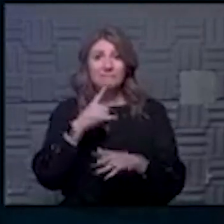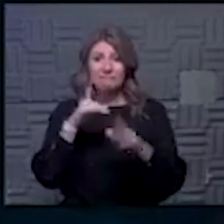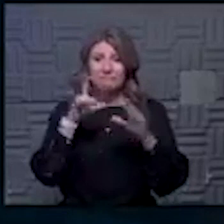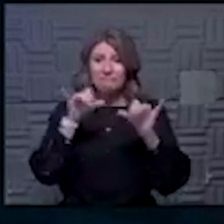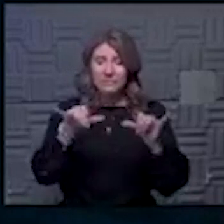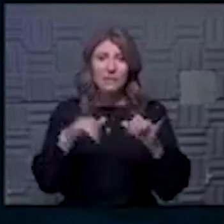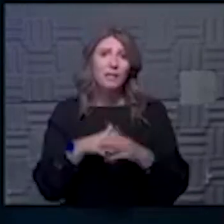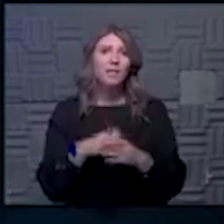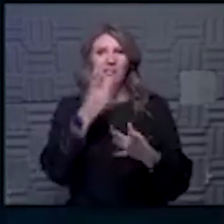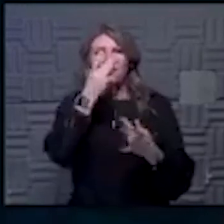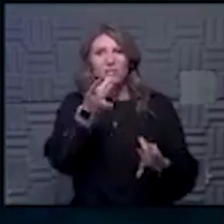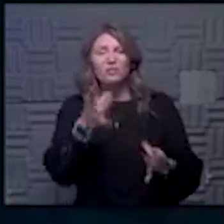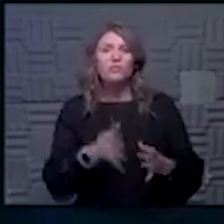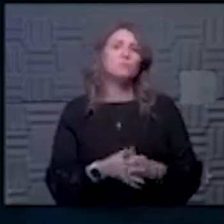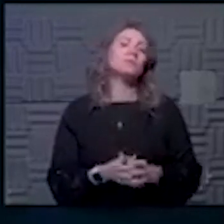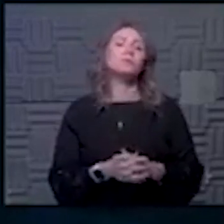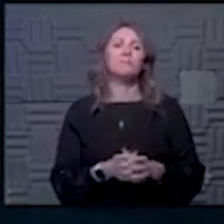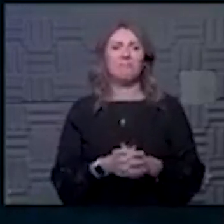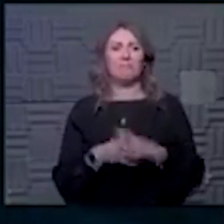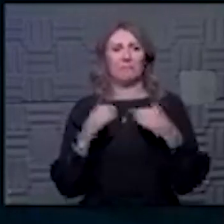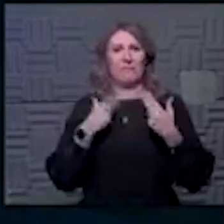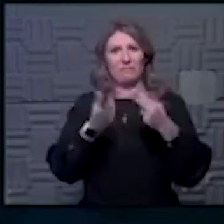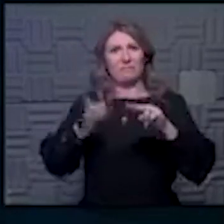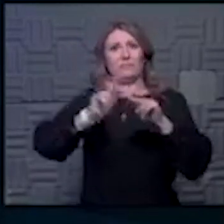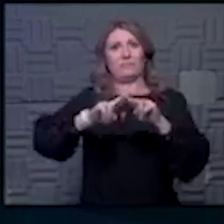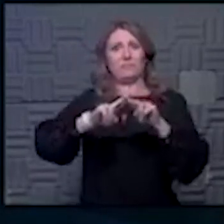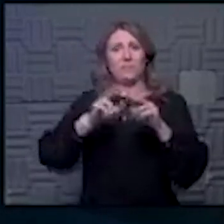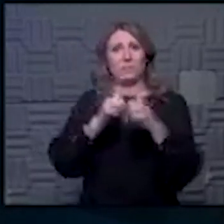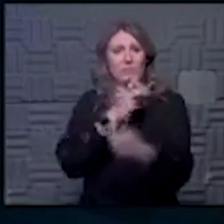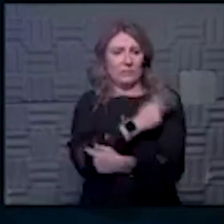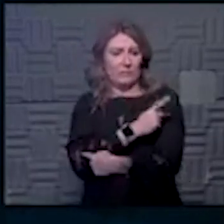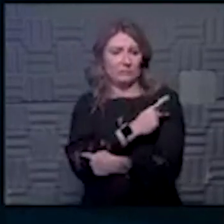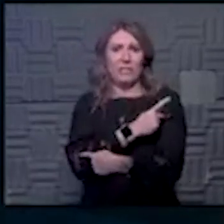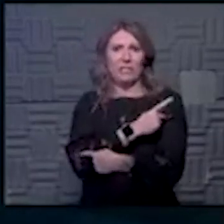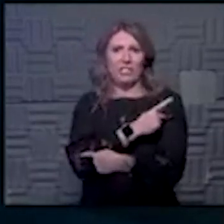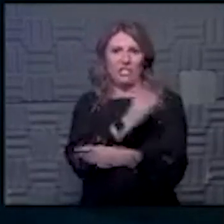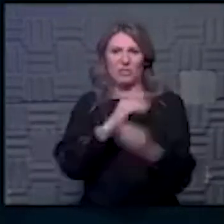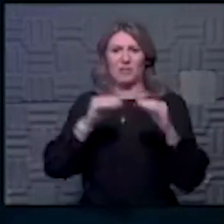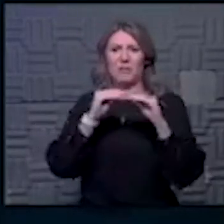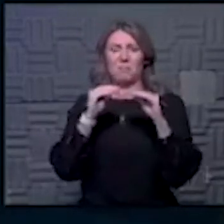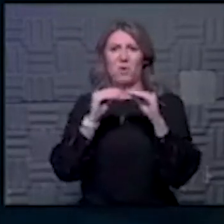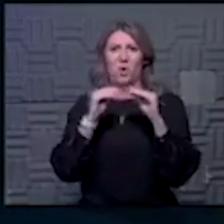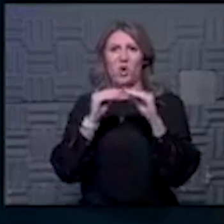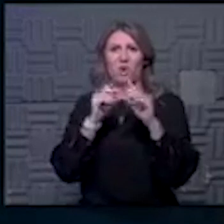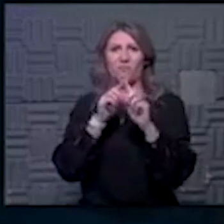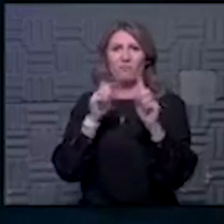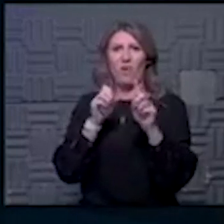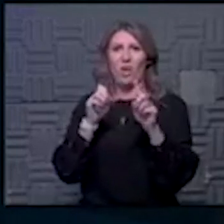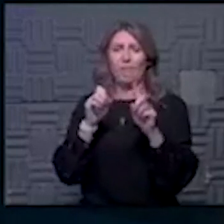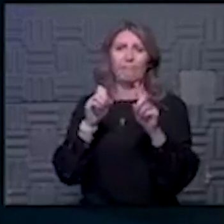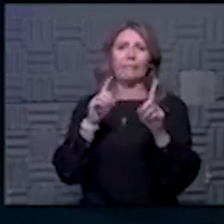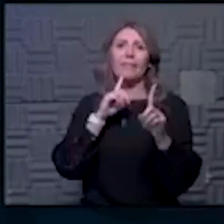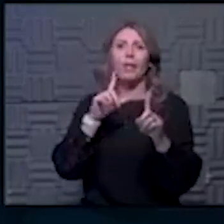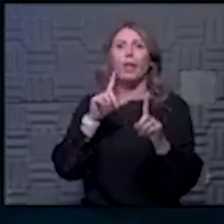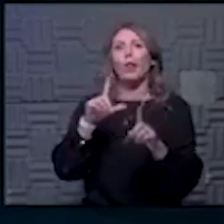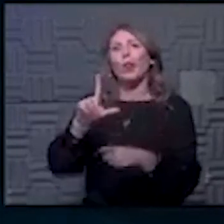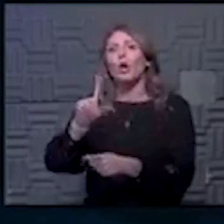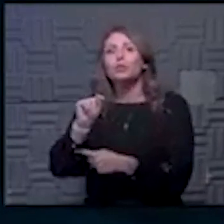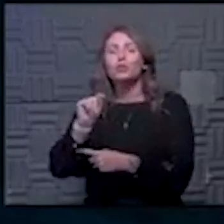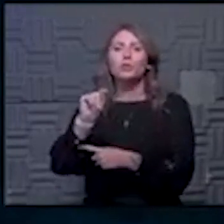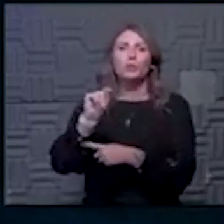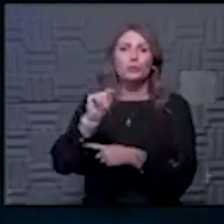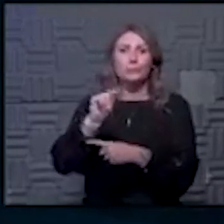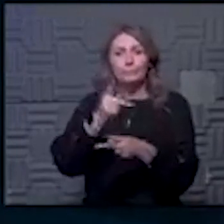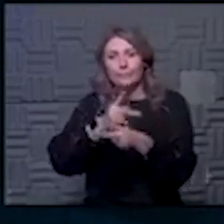interesting that we have this increase in patient population coming both from the long-term care facilities as well as